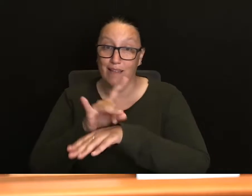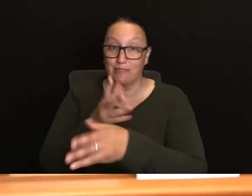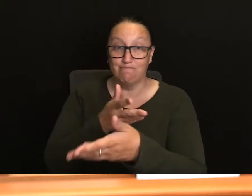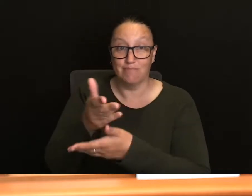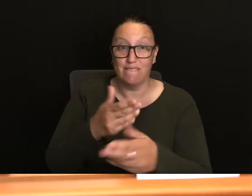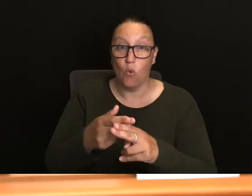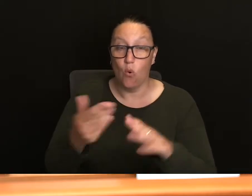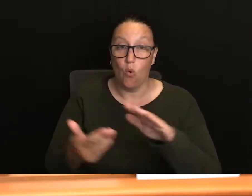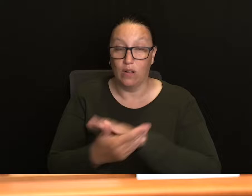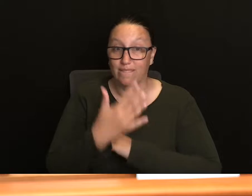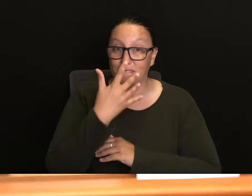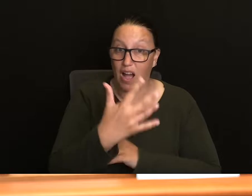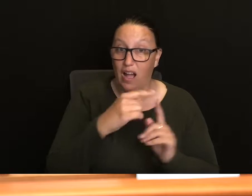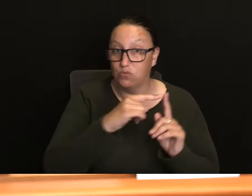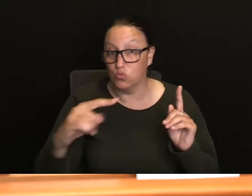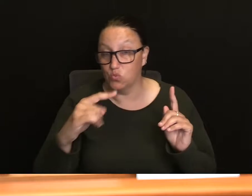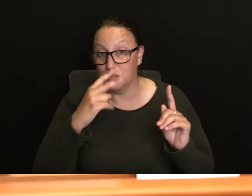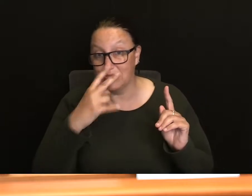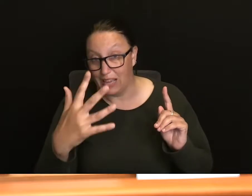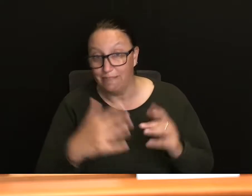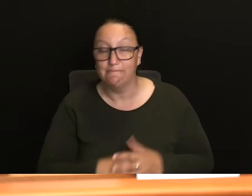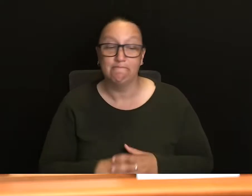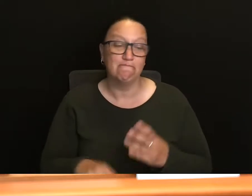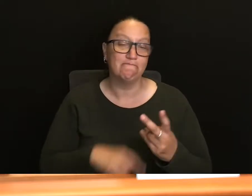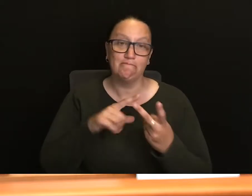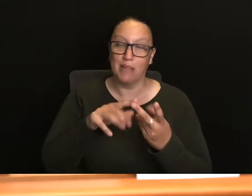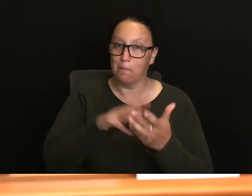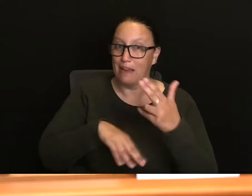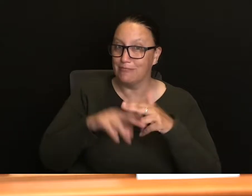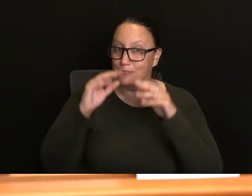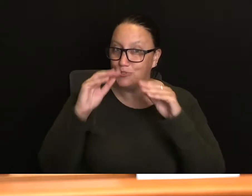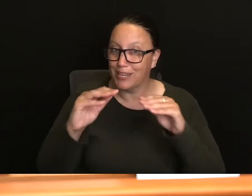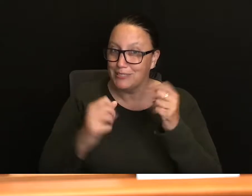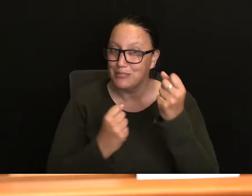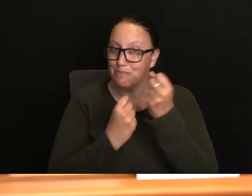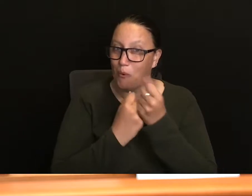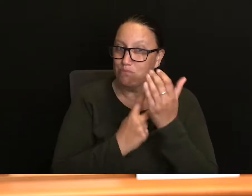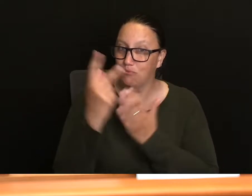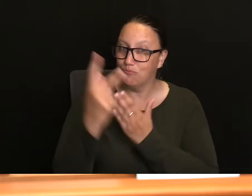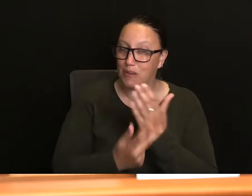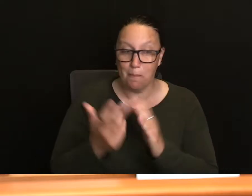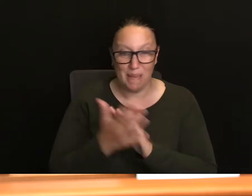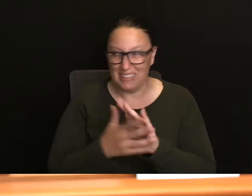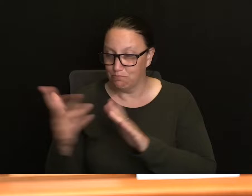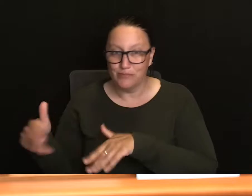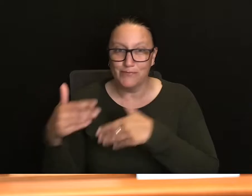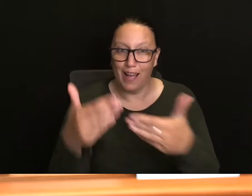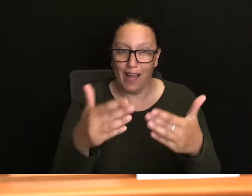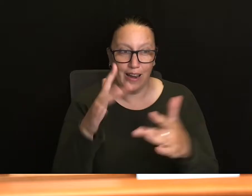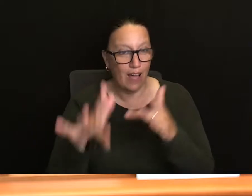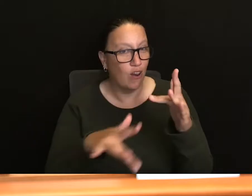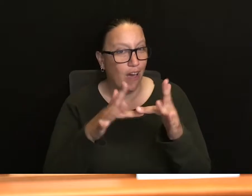25, the Parenting, Education and Support Program, which is providing free universal access to